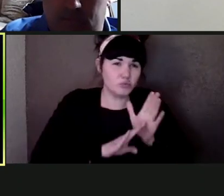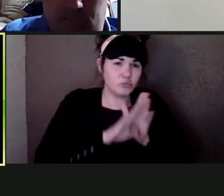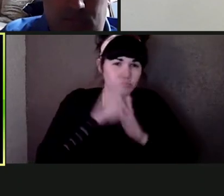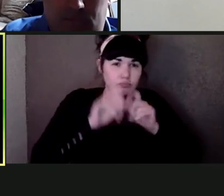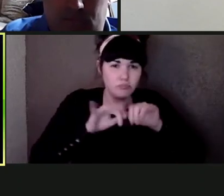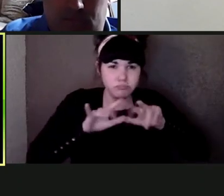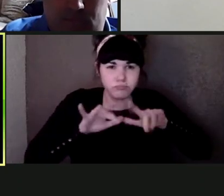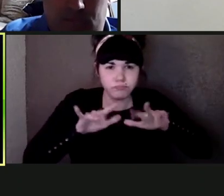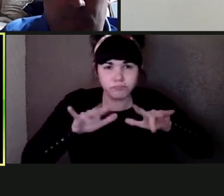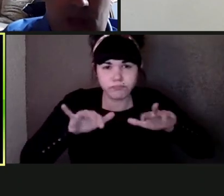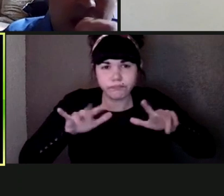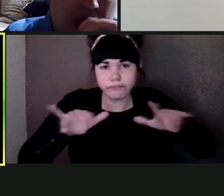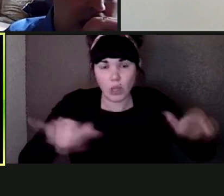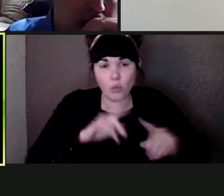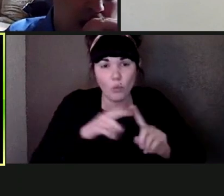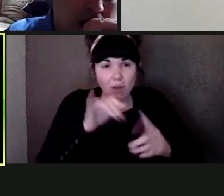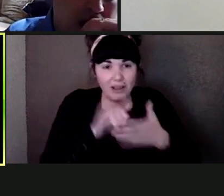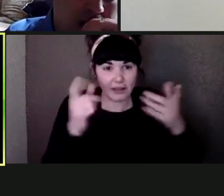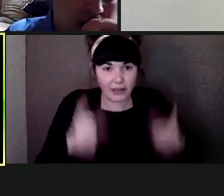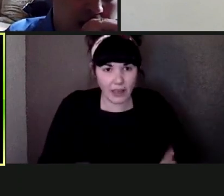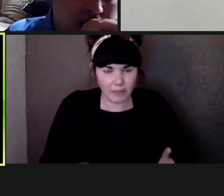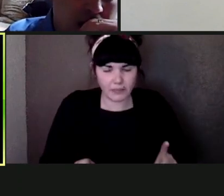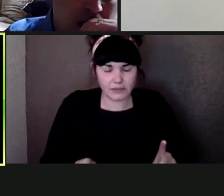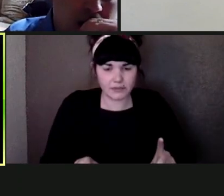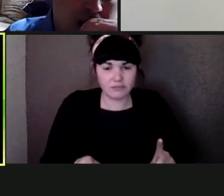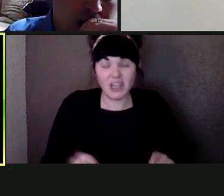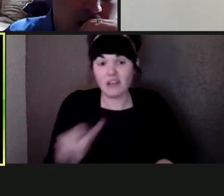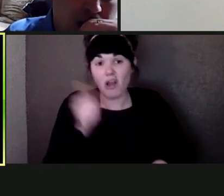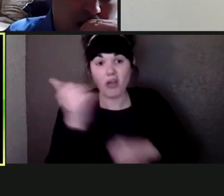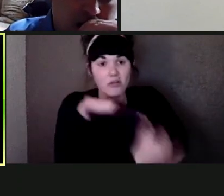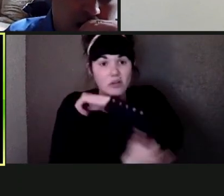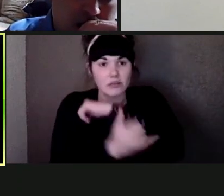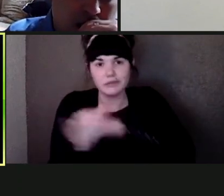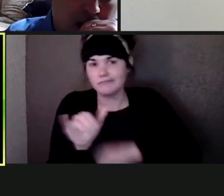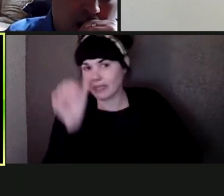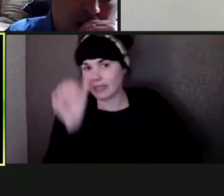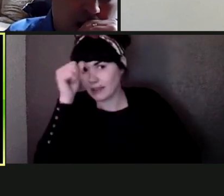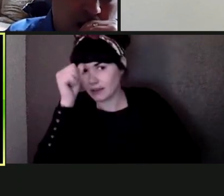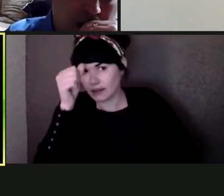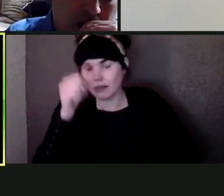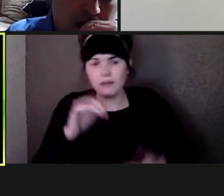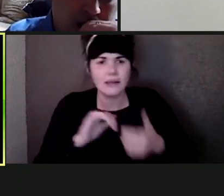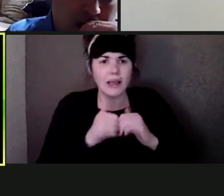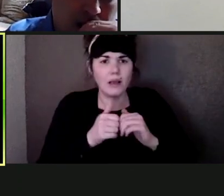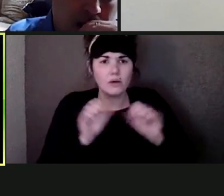support other countries like India who are experiencing extreme COVID surges?